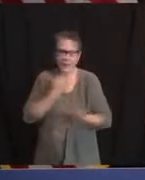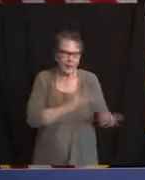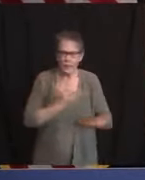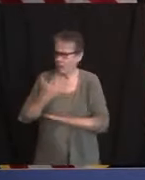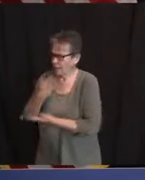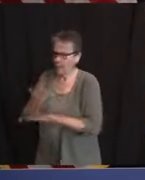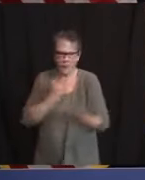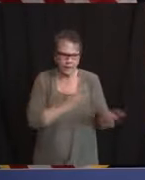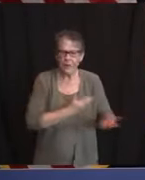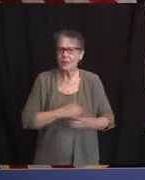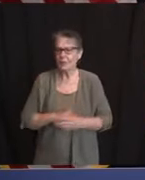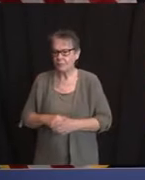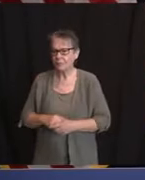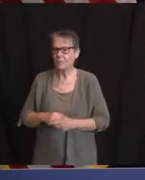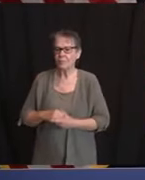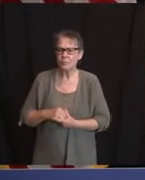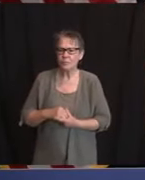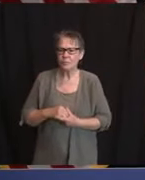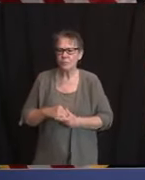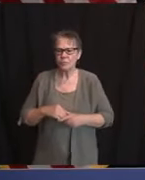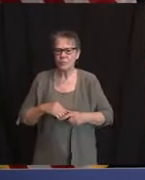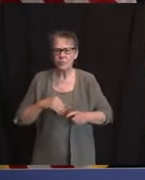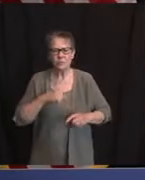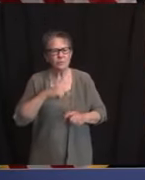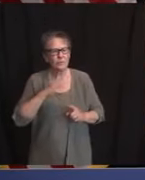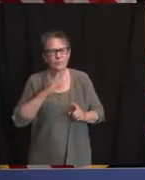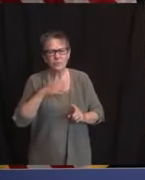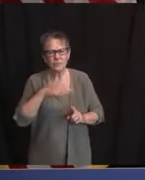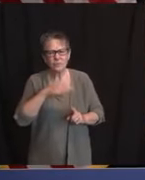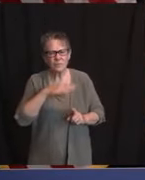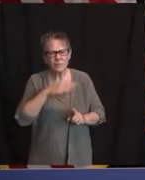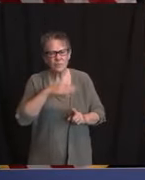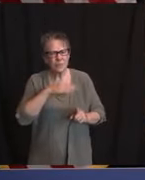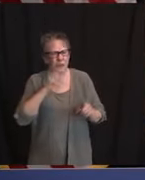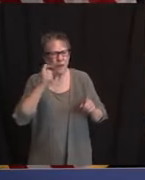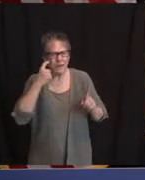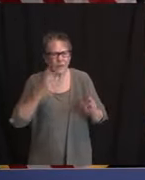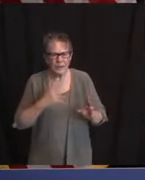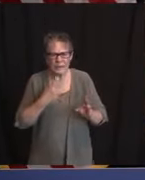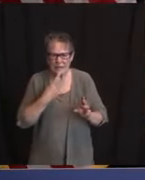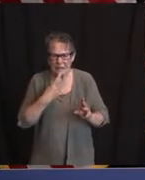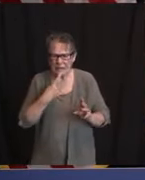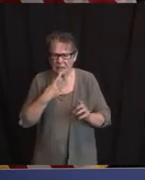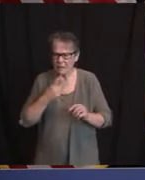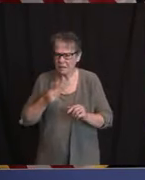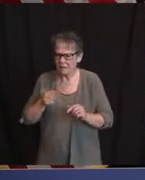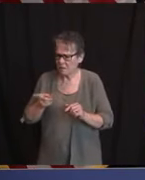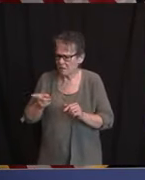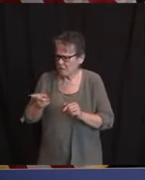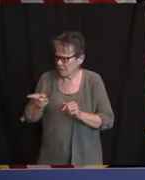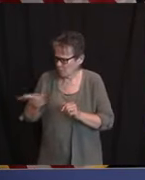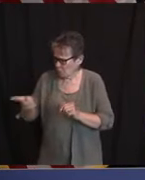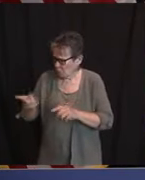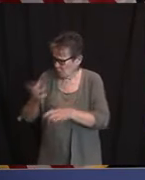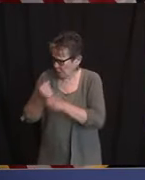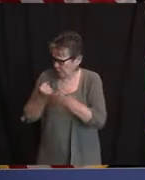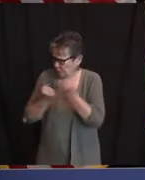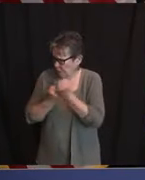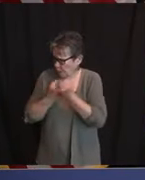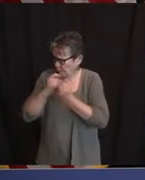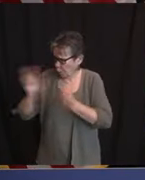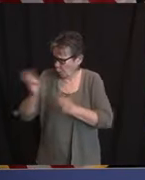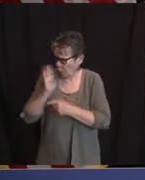that you're going to be able to get some other Republican senators on as sponsors is a big deal. And it sends a real message, and we're doing everything we